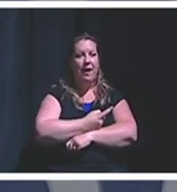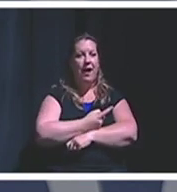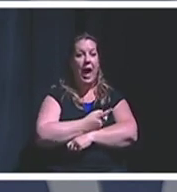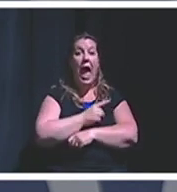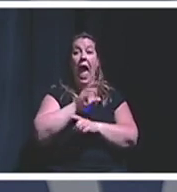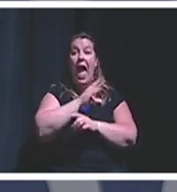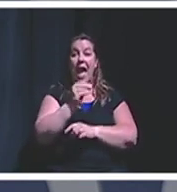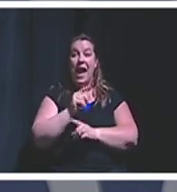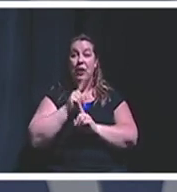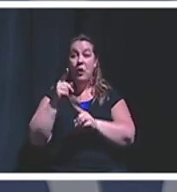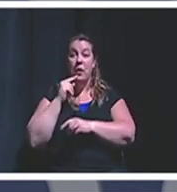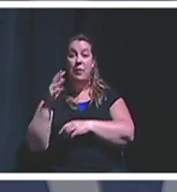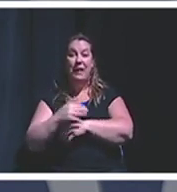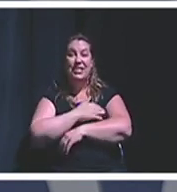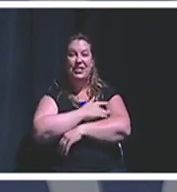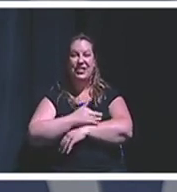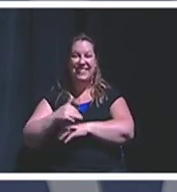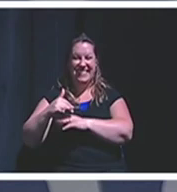beach.